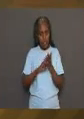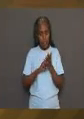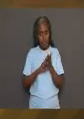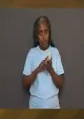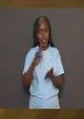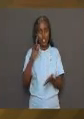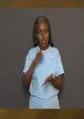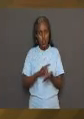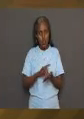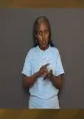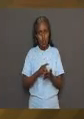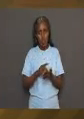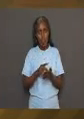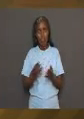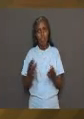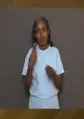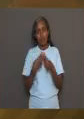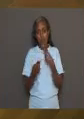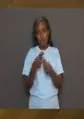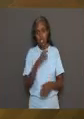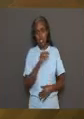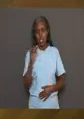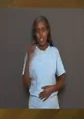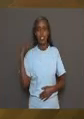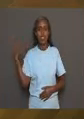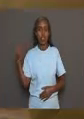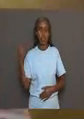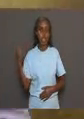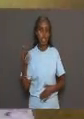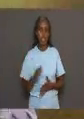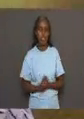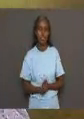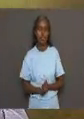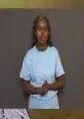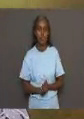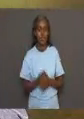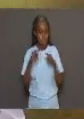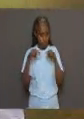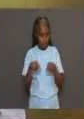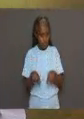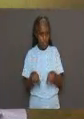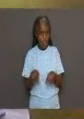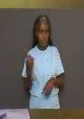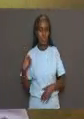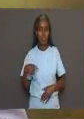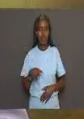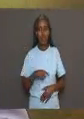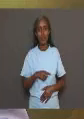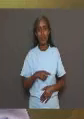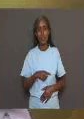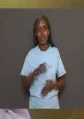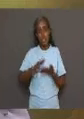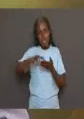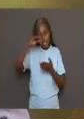dot products and their applications. Today, we are going